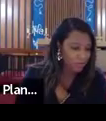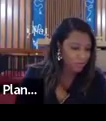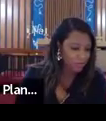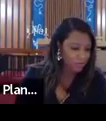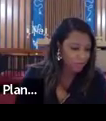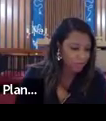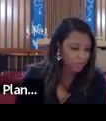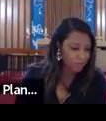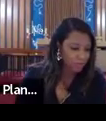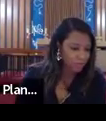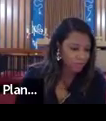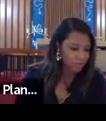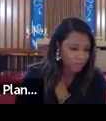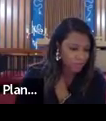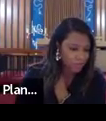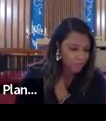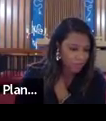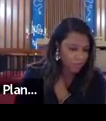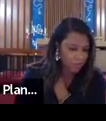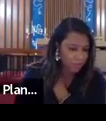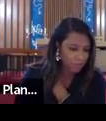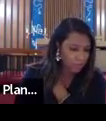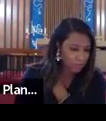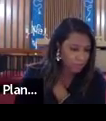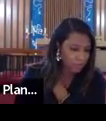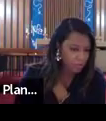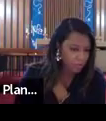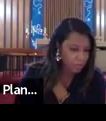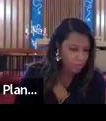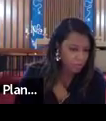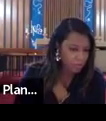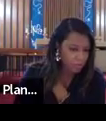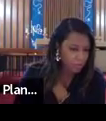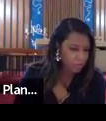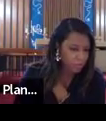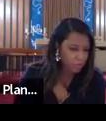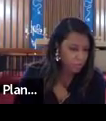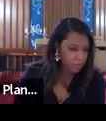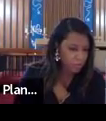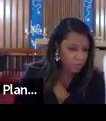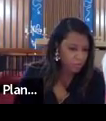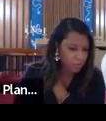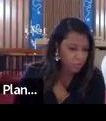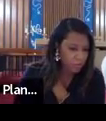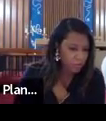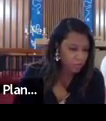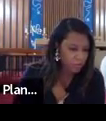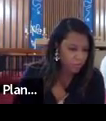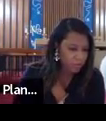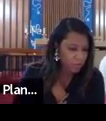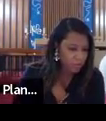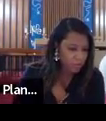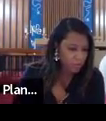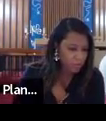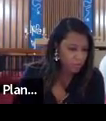trust, and reinforce the idea that this neighborhood matters and is worth investing. This neighborhood plan is especially important